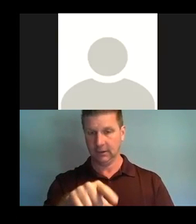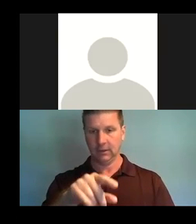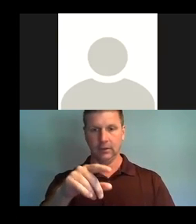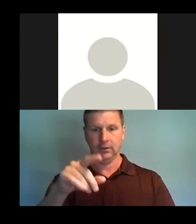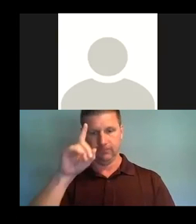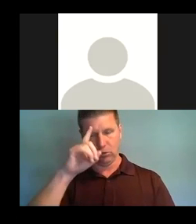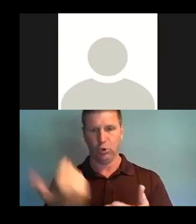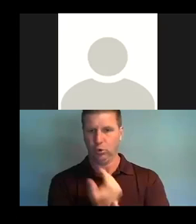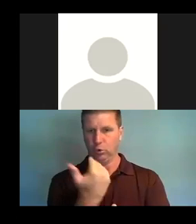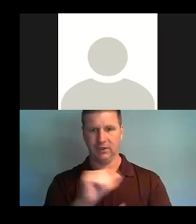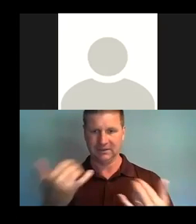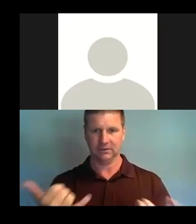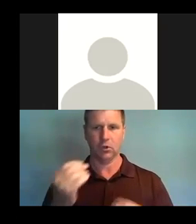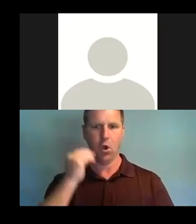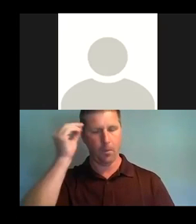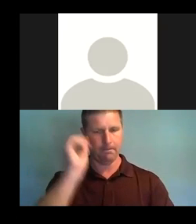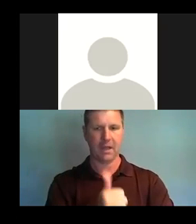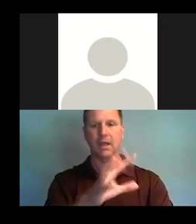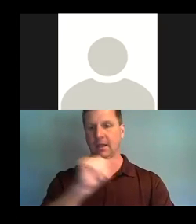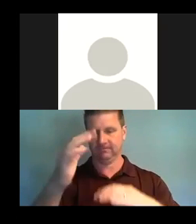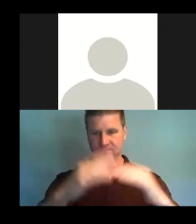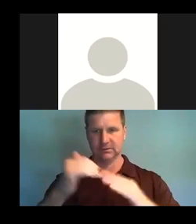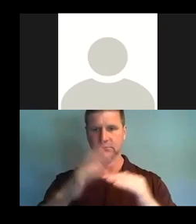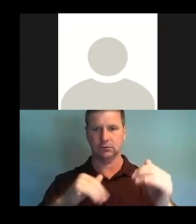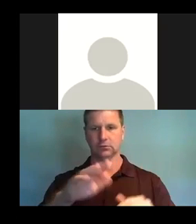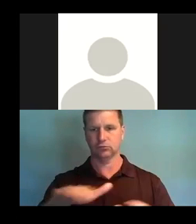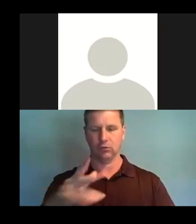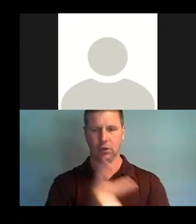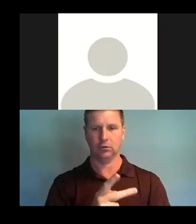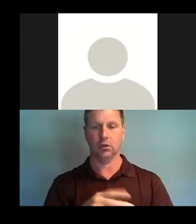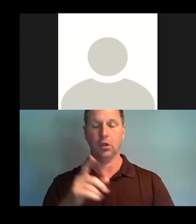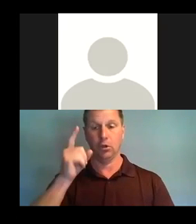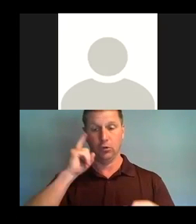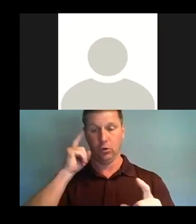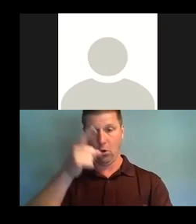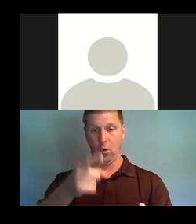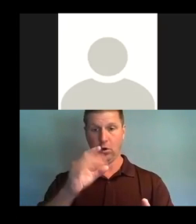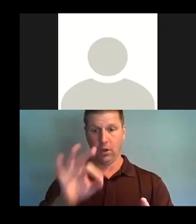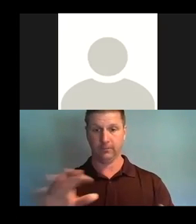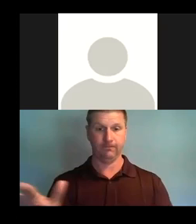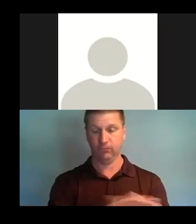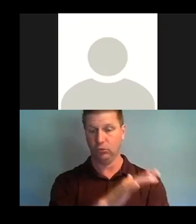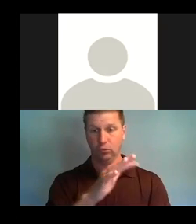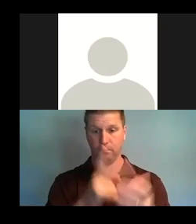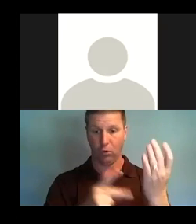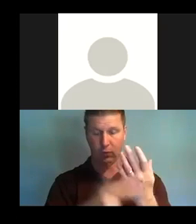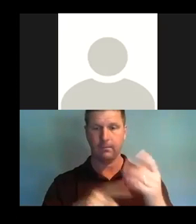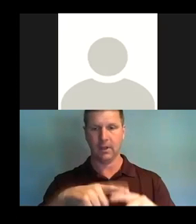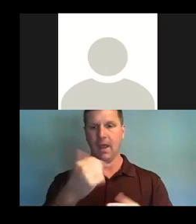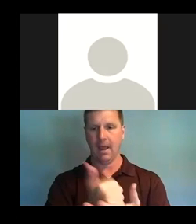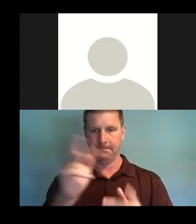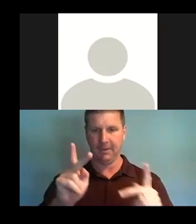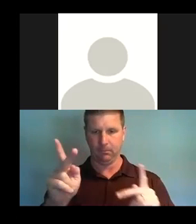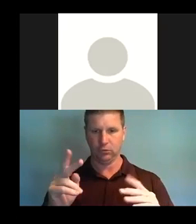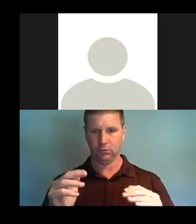and existing home-based and facility. Of course, the goals of the entire program are to help people move up